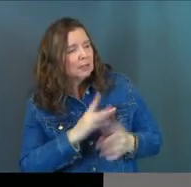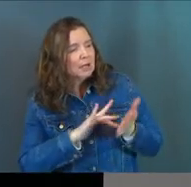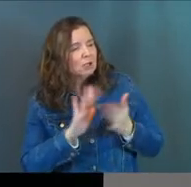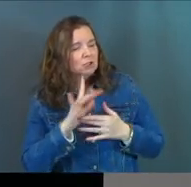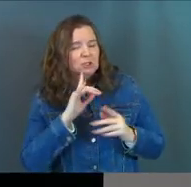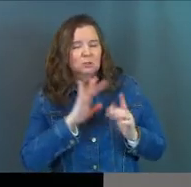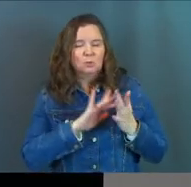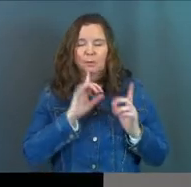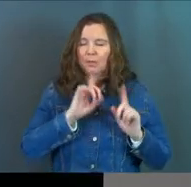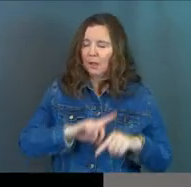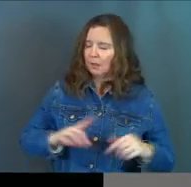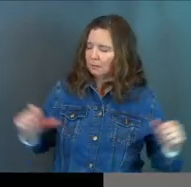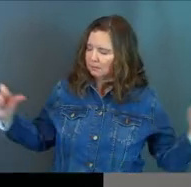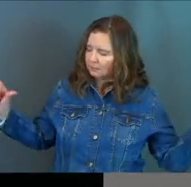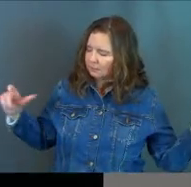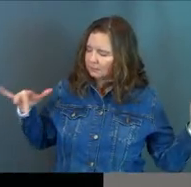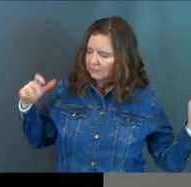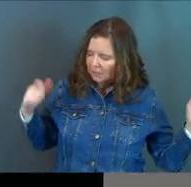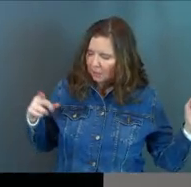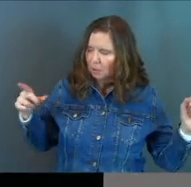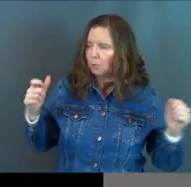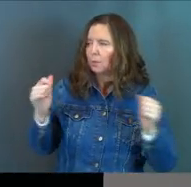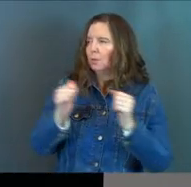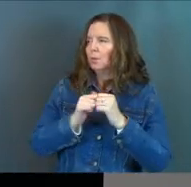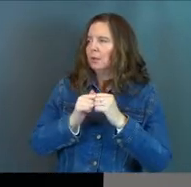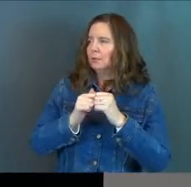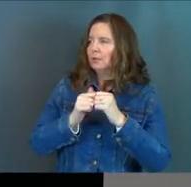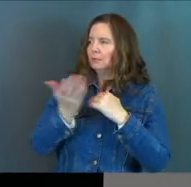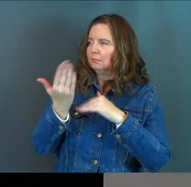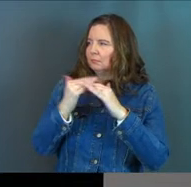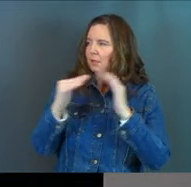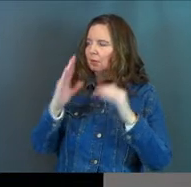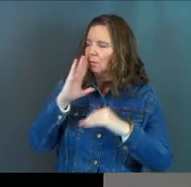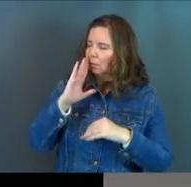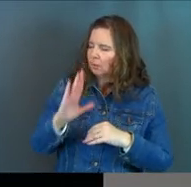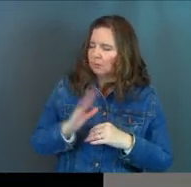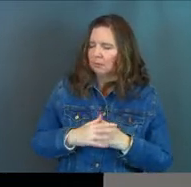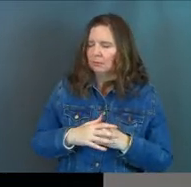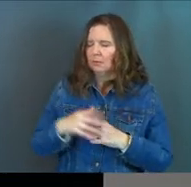Jesus replied, "I assure you today you'll be with me in paradise."